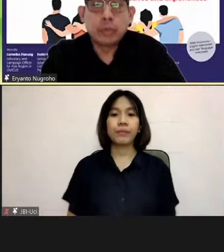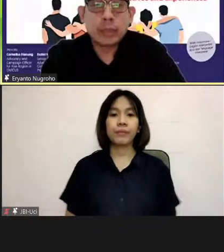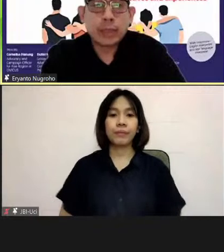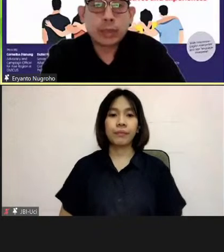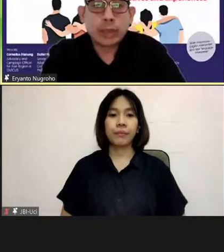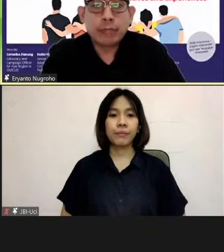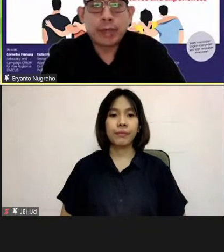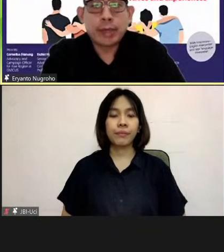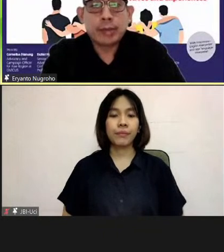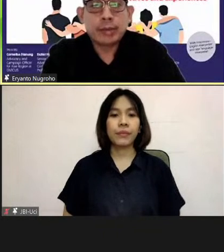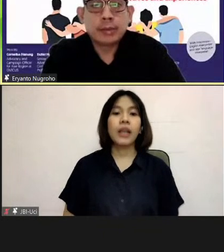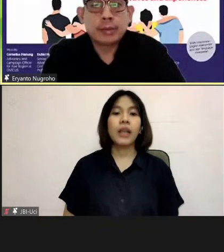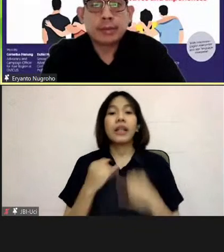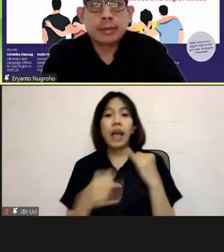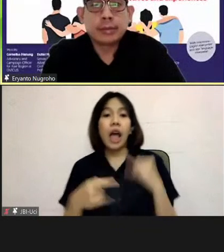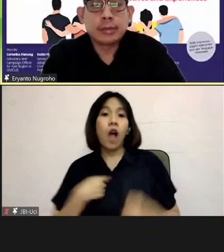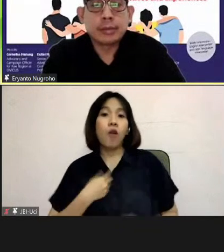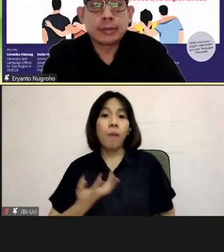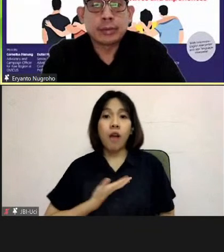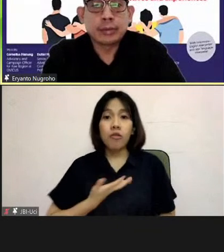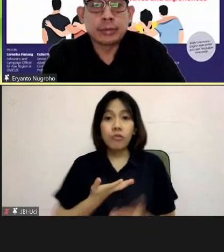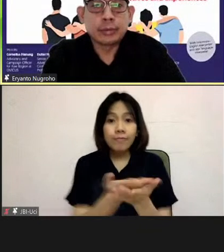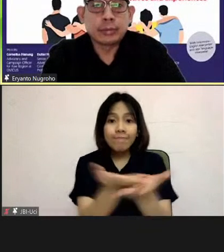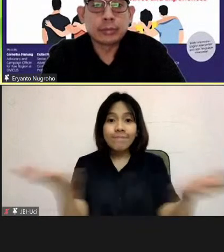we would like to invite